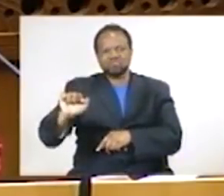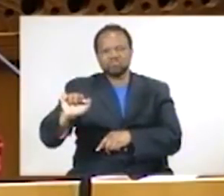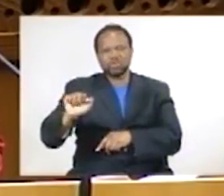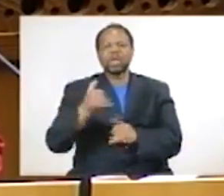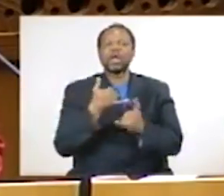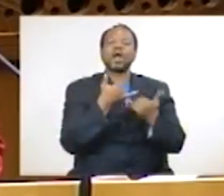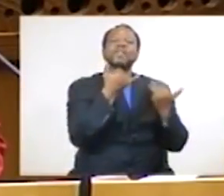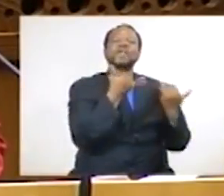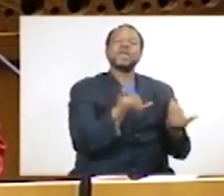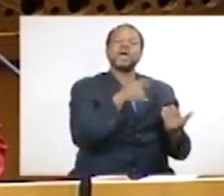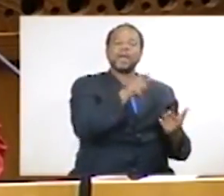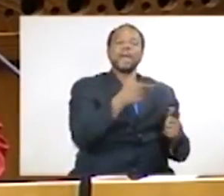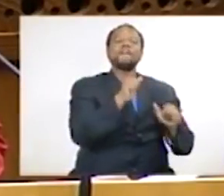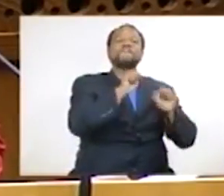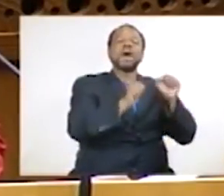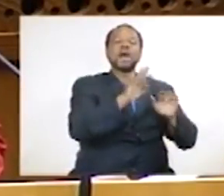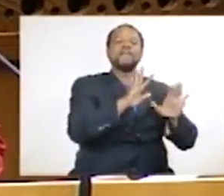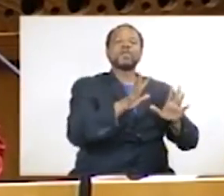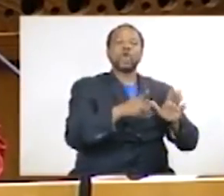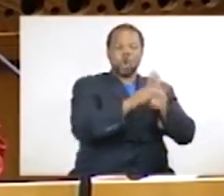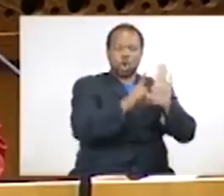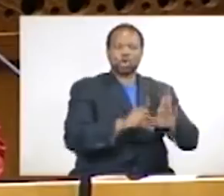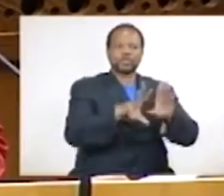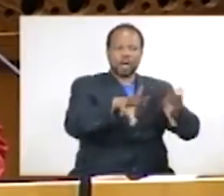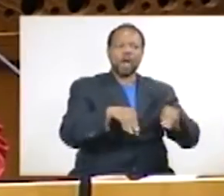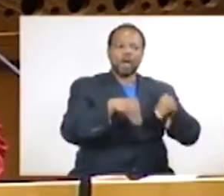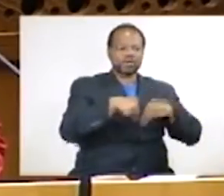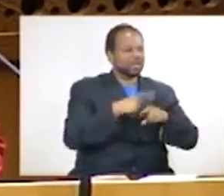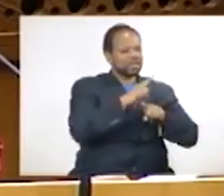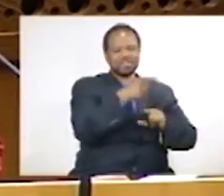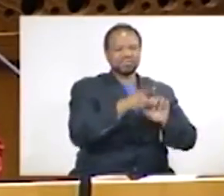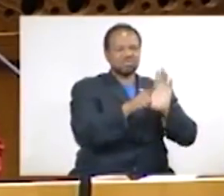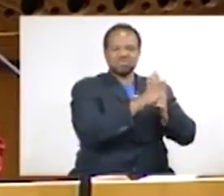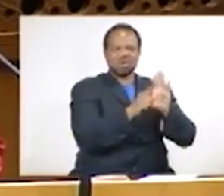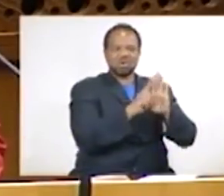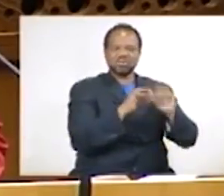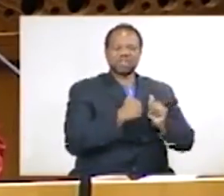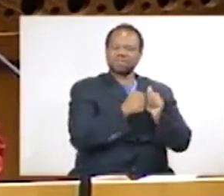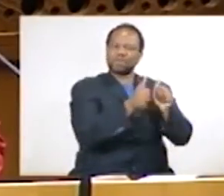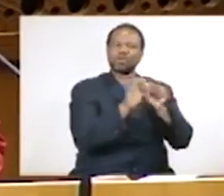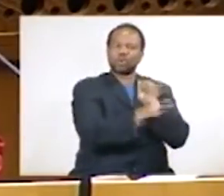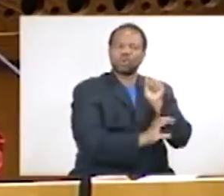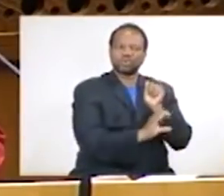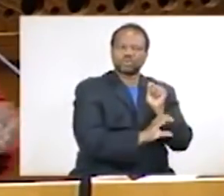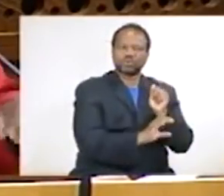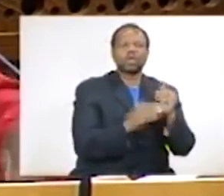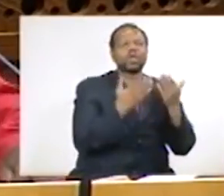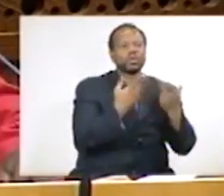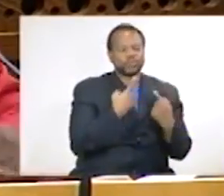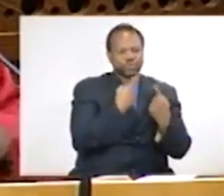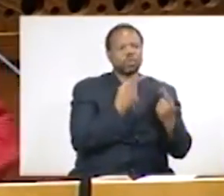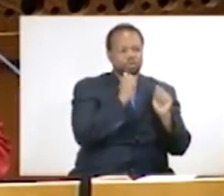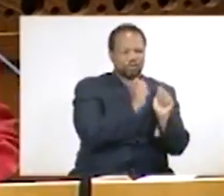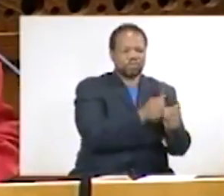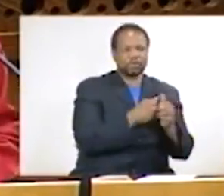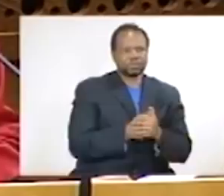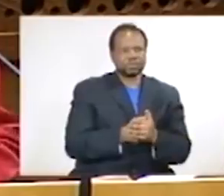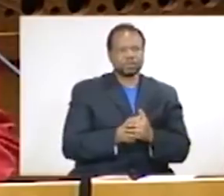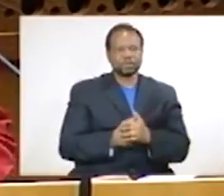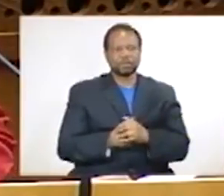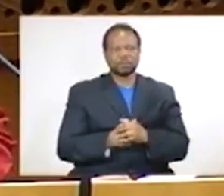this illegal law and unconstitutional law for the past 20 years. It only took the EFF less than 100 days